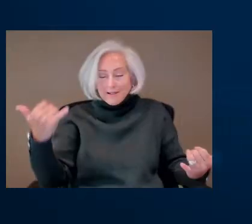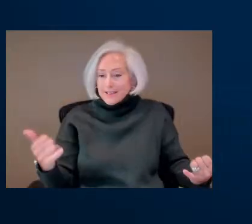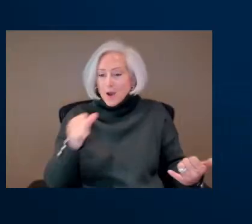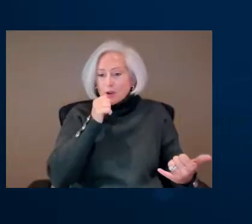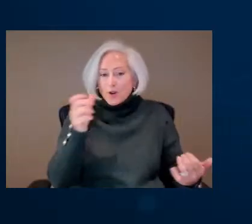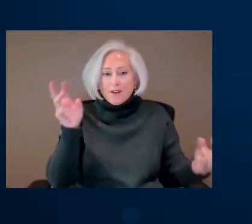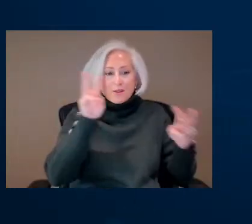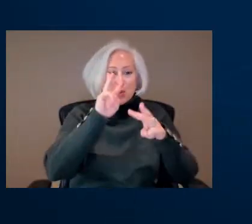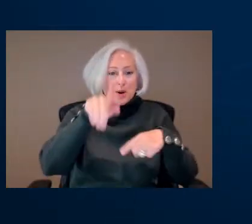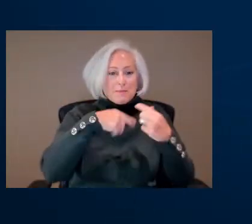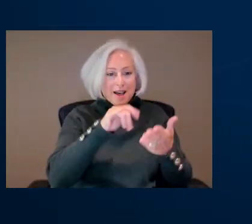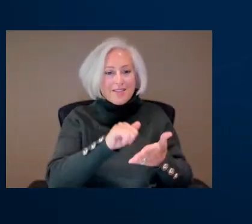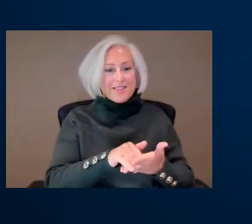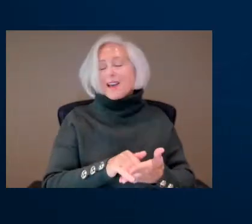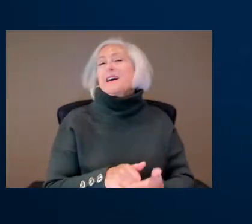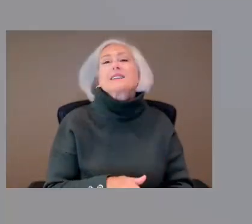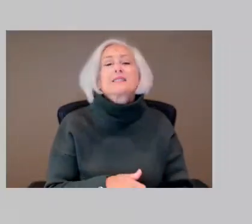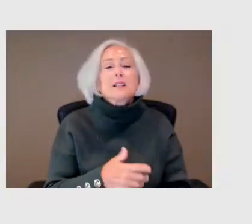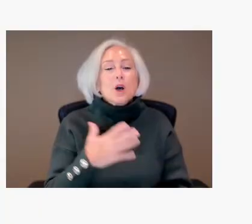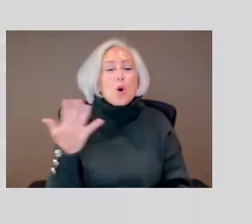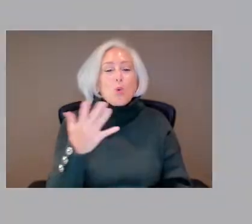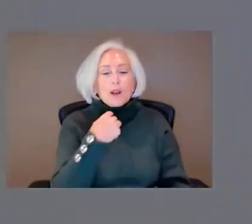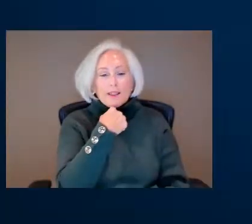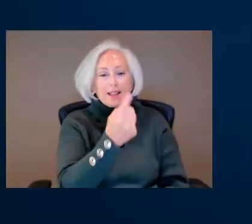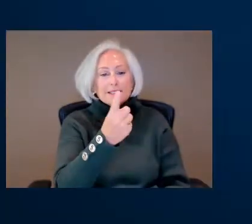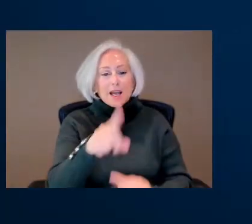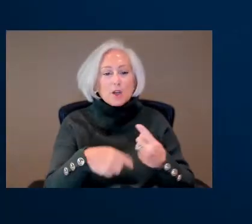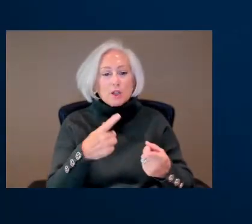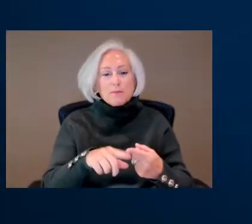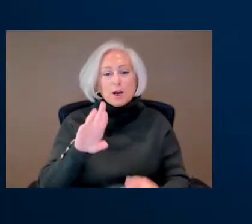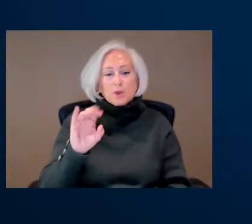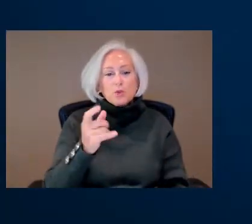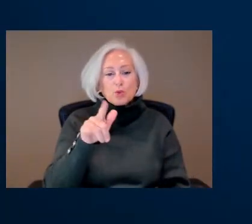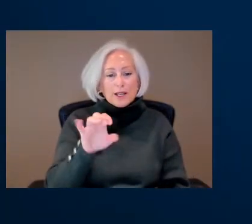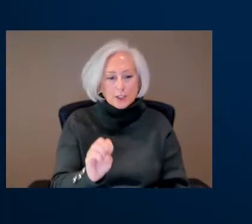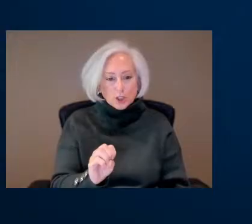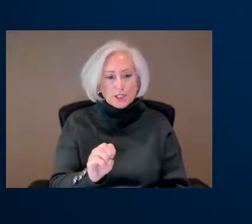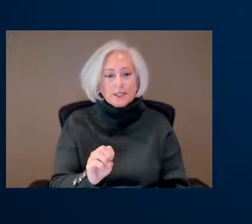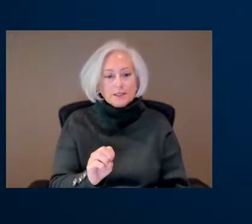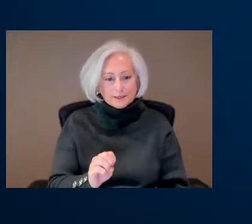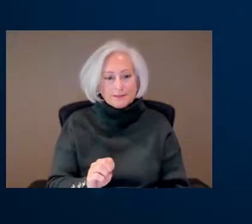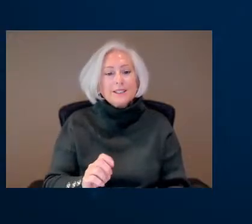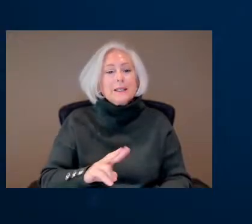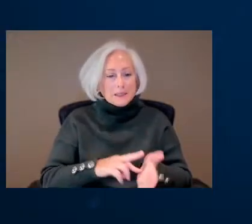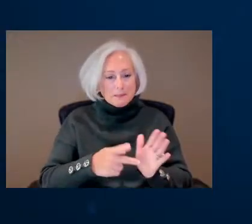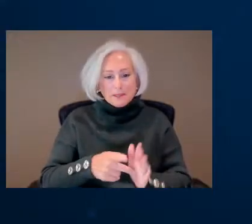tell you about Reggie? Told me that Reggie was ready to do what she needed to do to